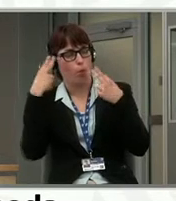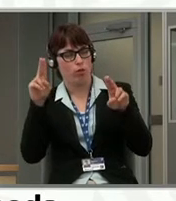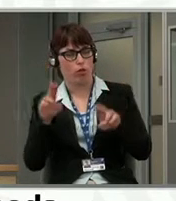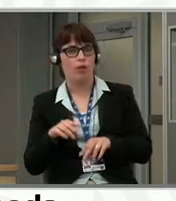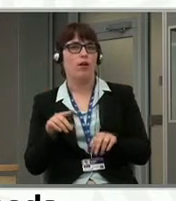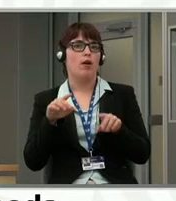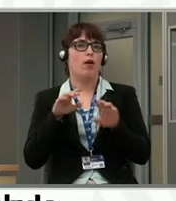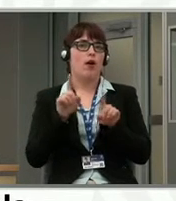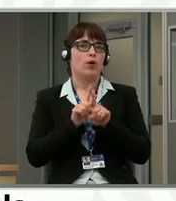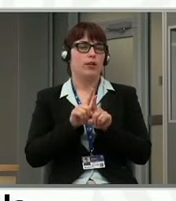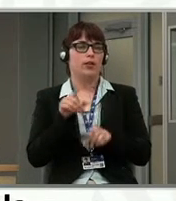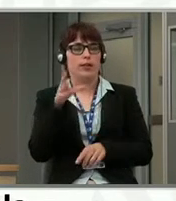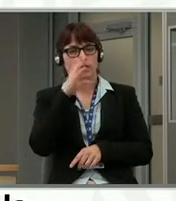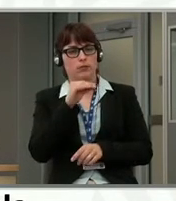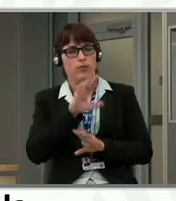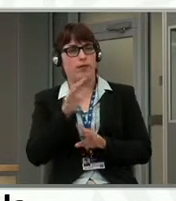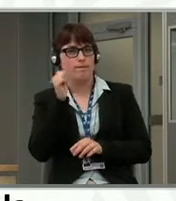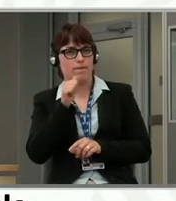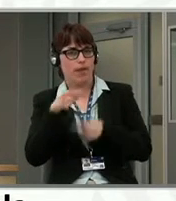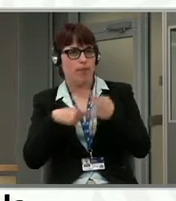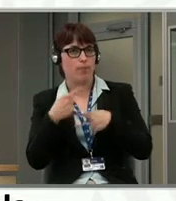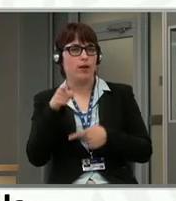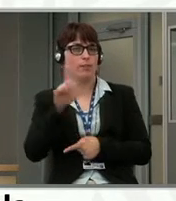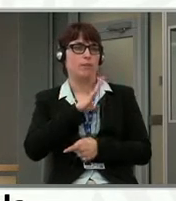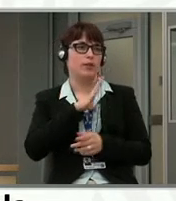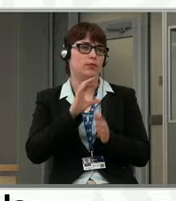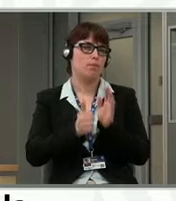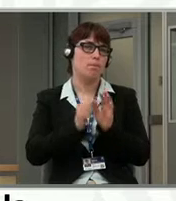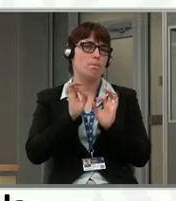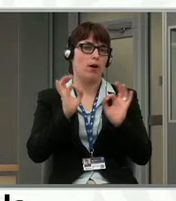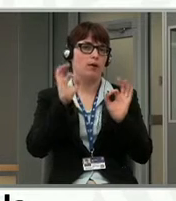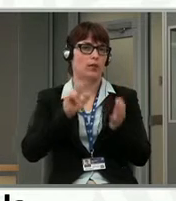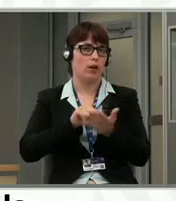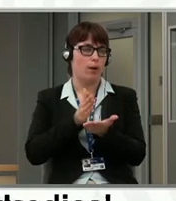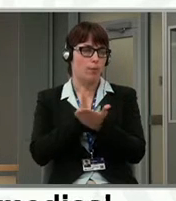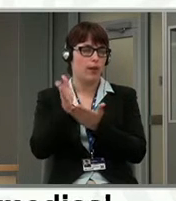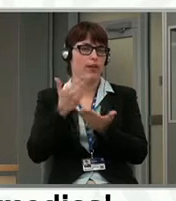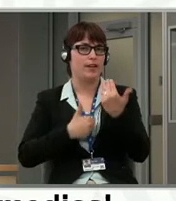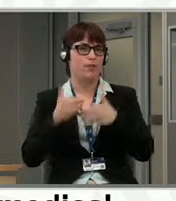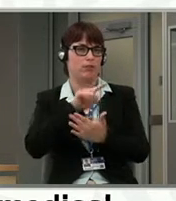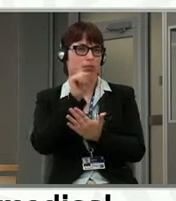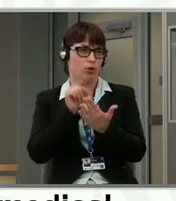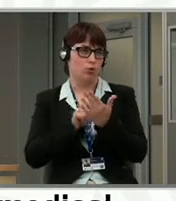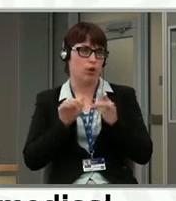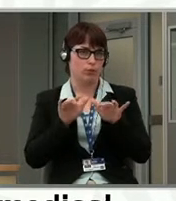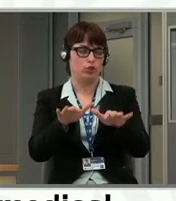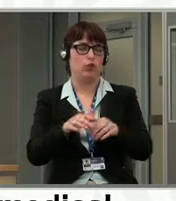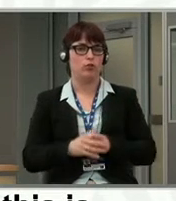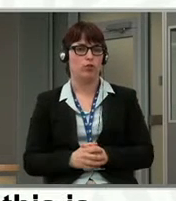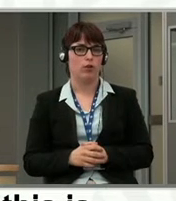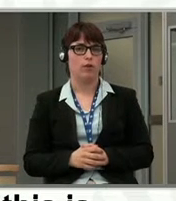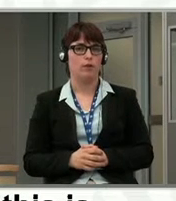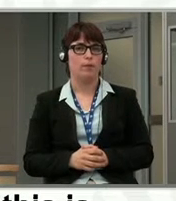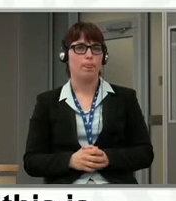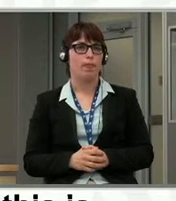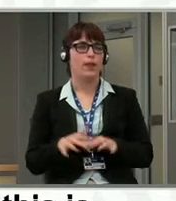We have for a long time relied on the medical considerations in such cases. Maybe this is not the most appropriate approach